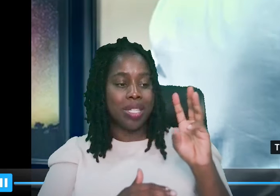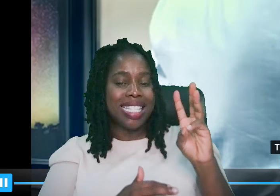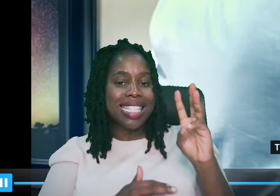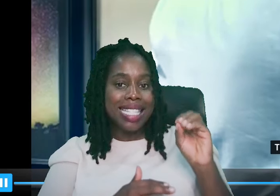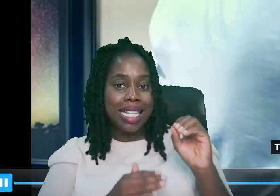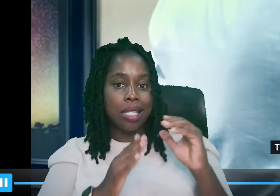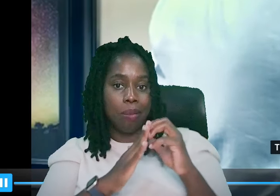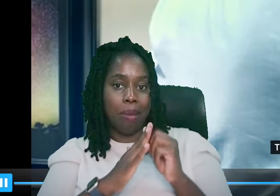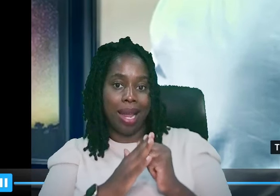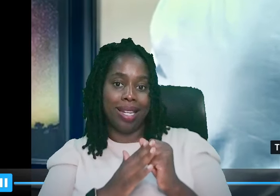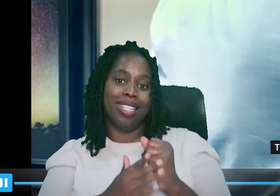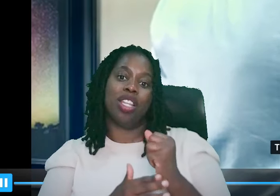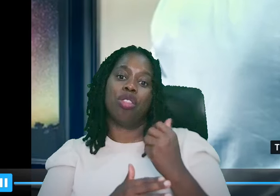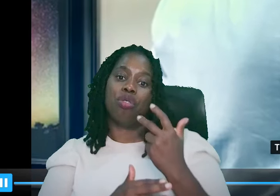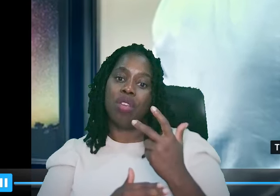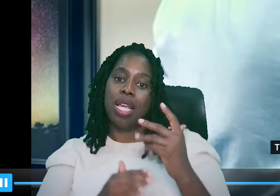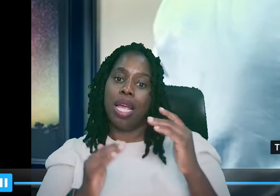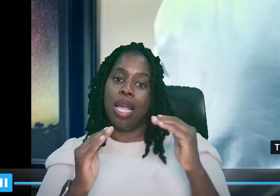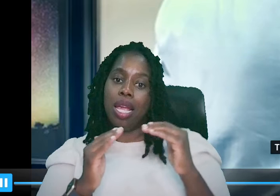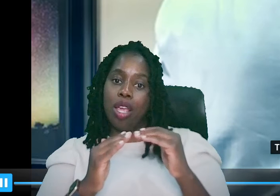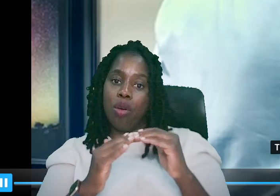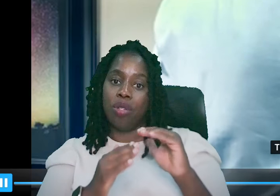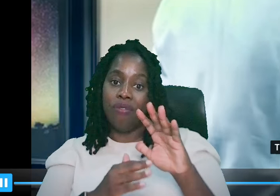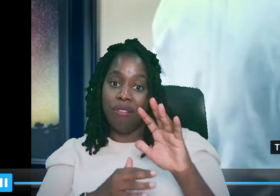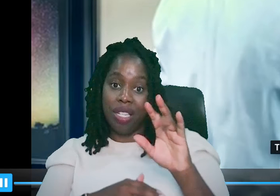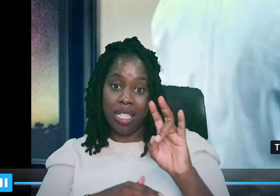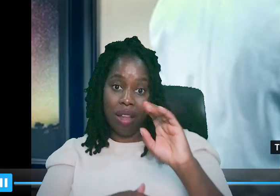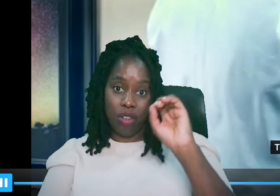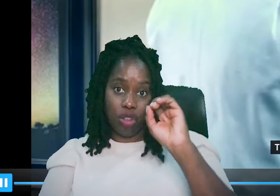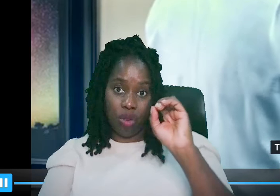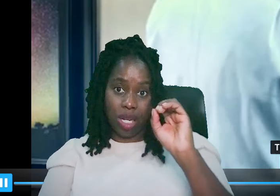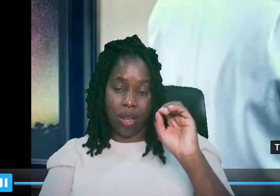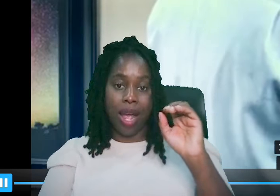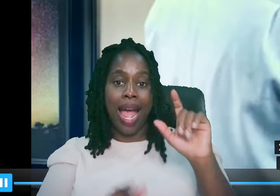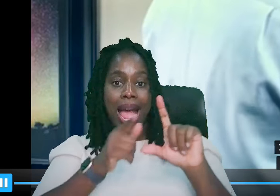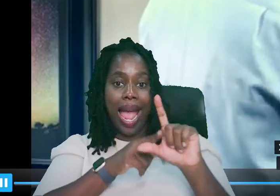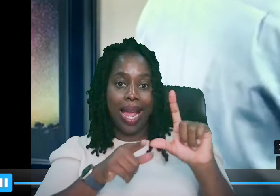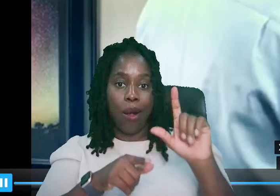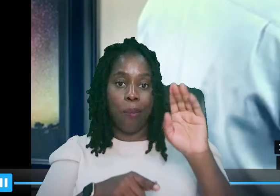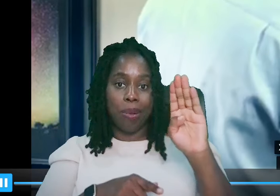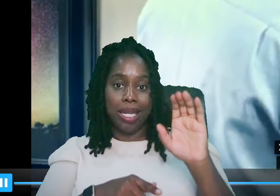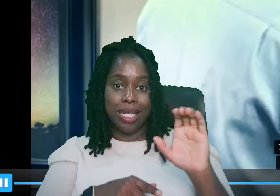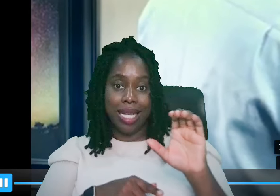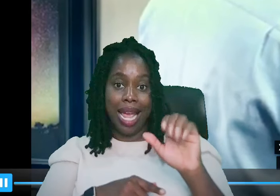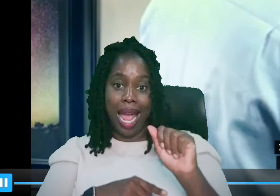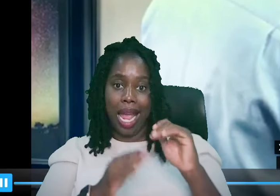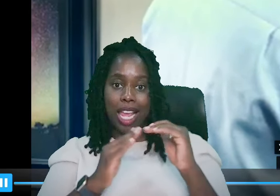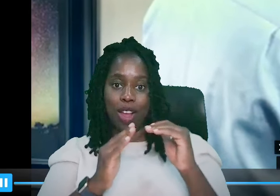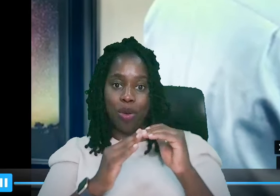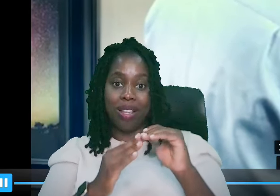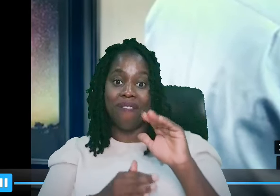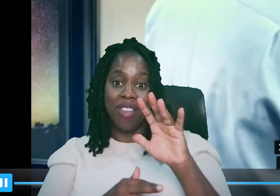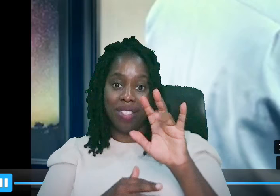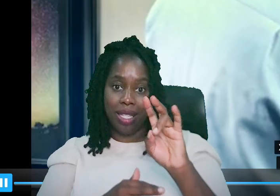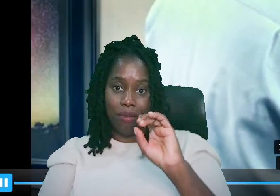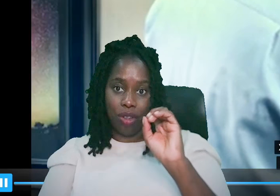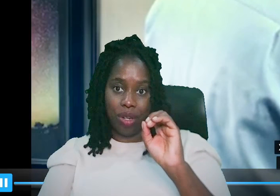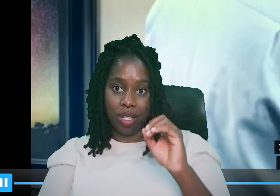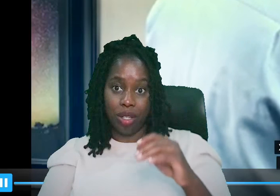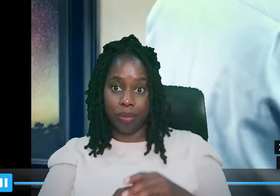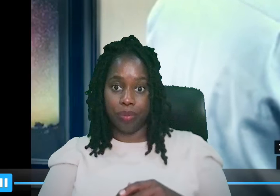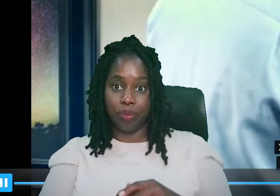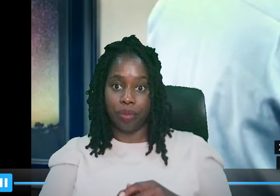So angle BCA is equal to 57 degrees. 4x minus 7, I'll do down here with more space.